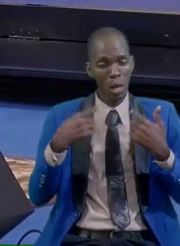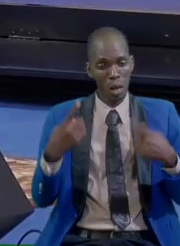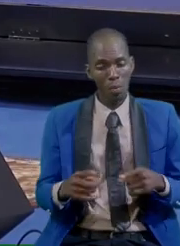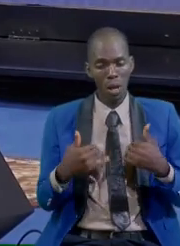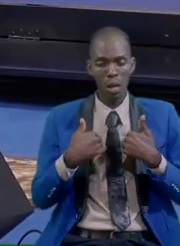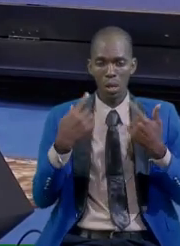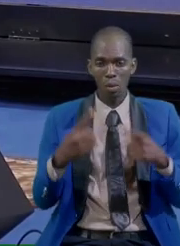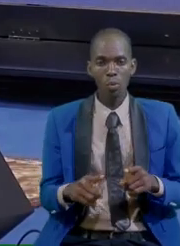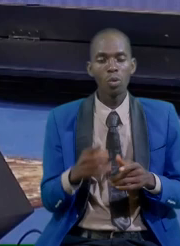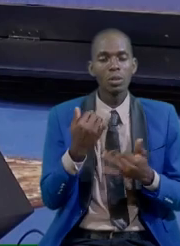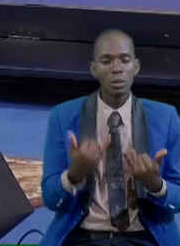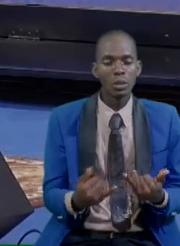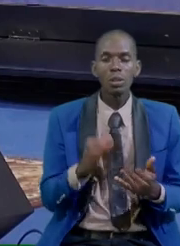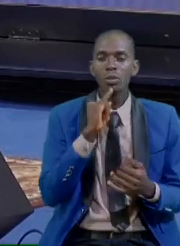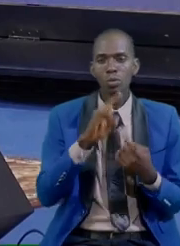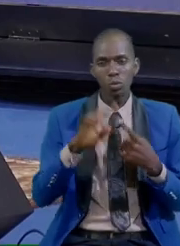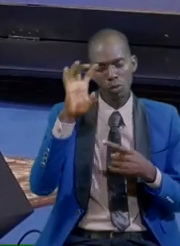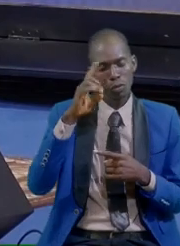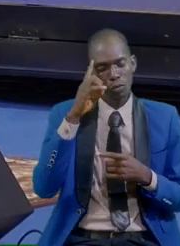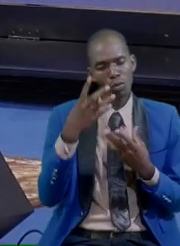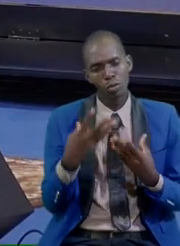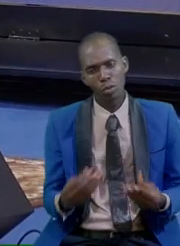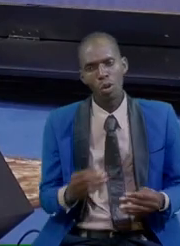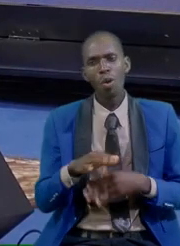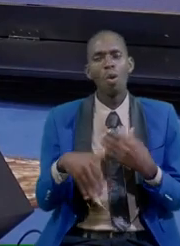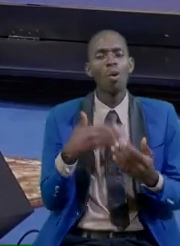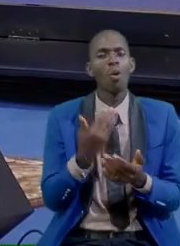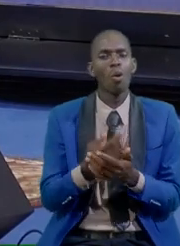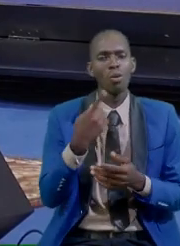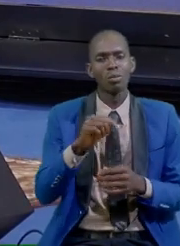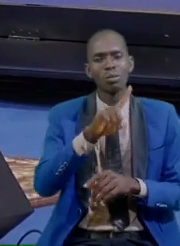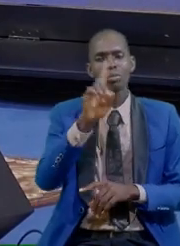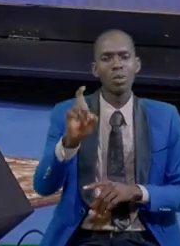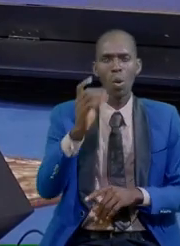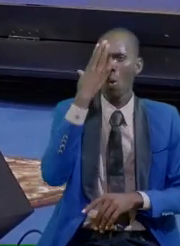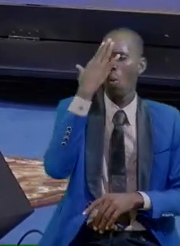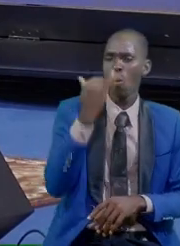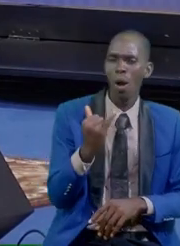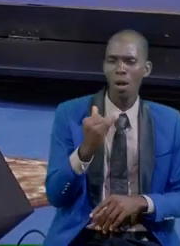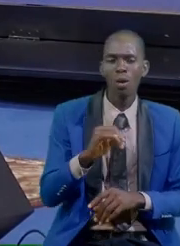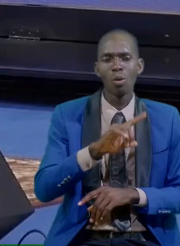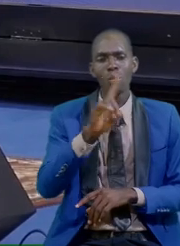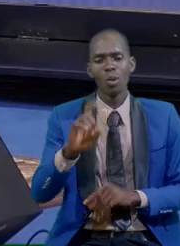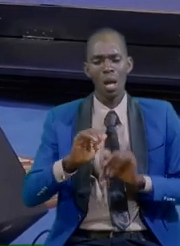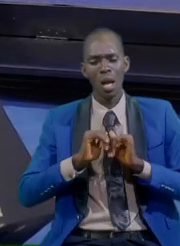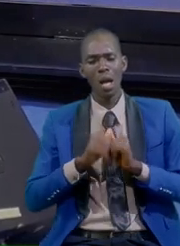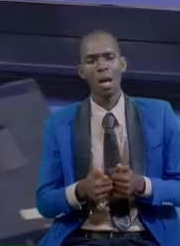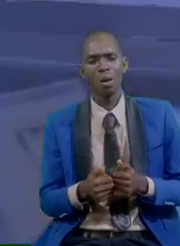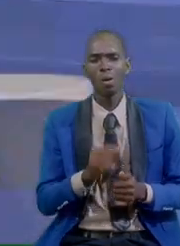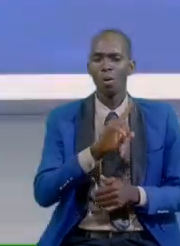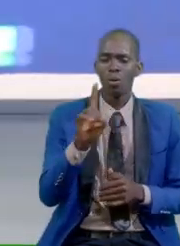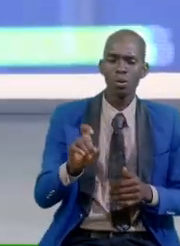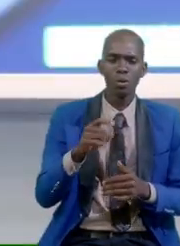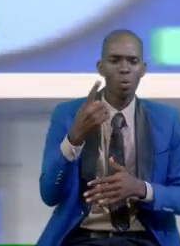why, all the how, all the why is it me? I've been going through life